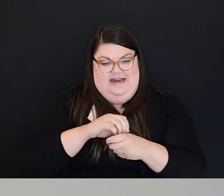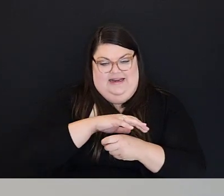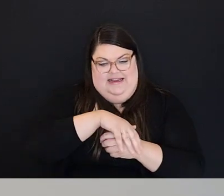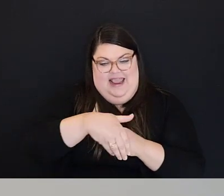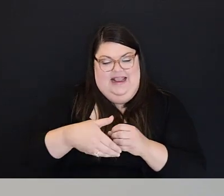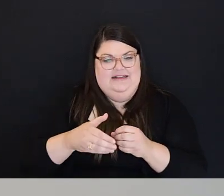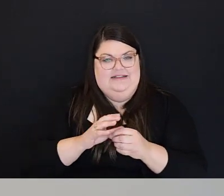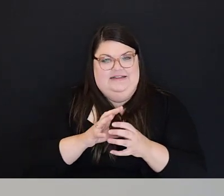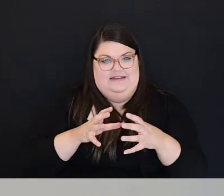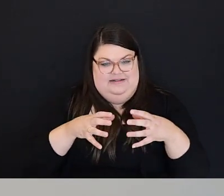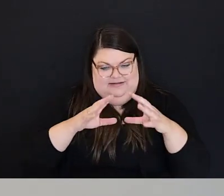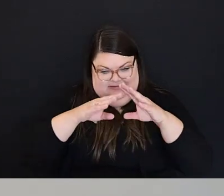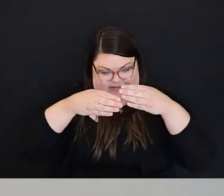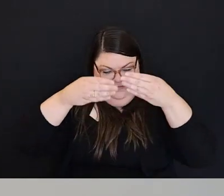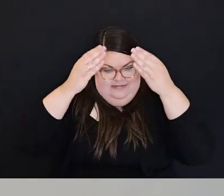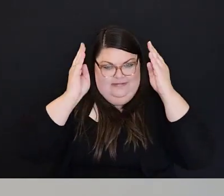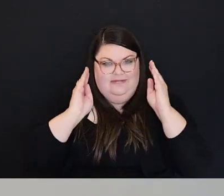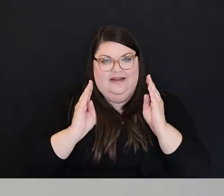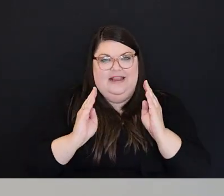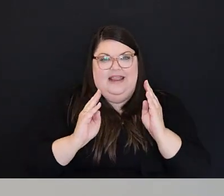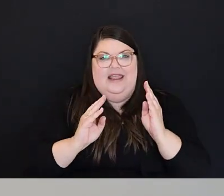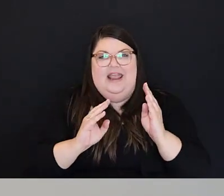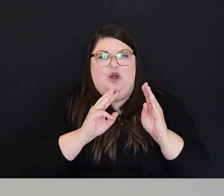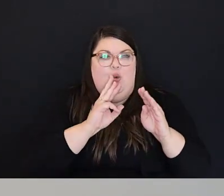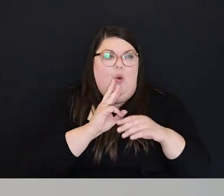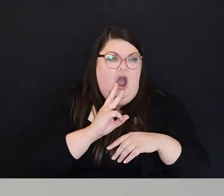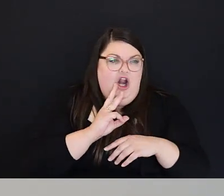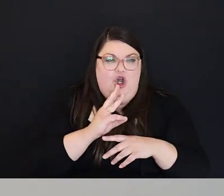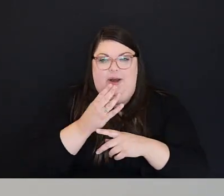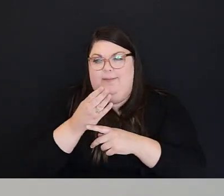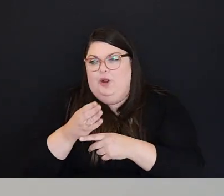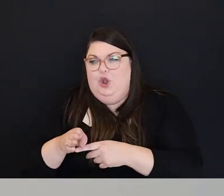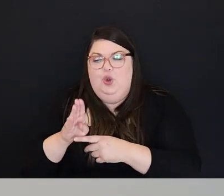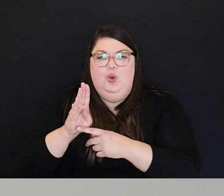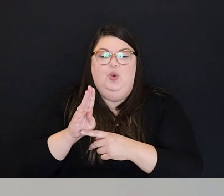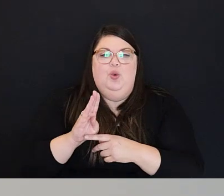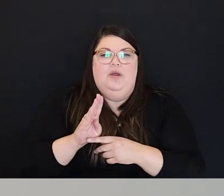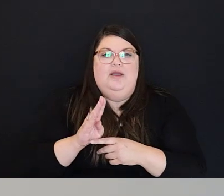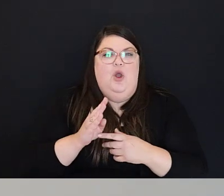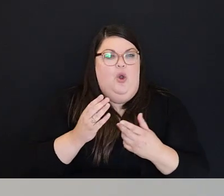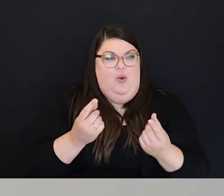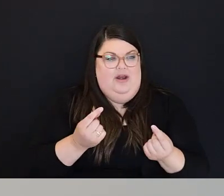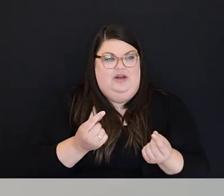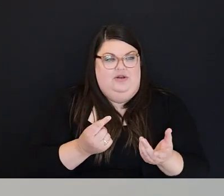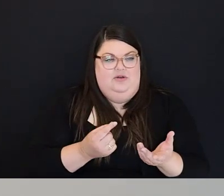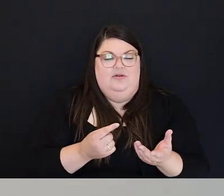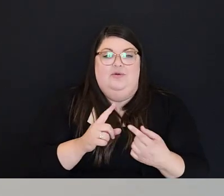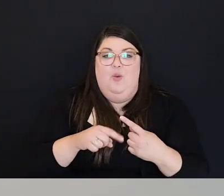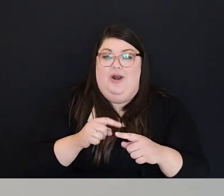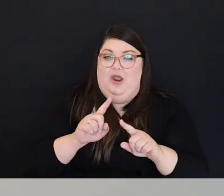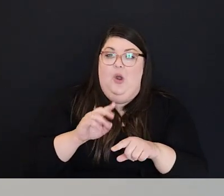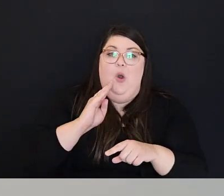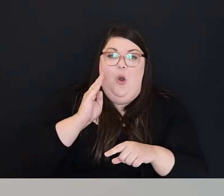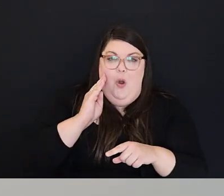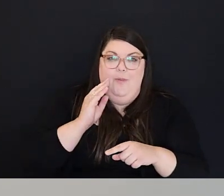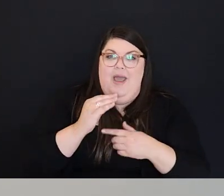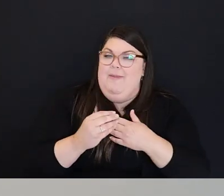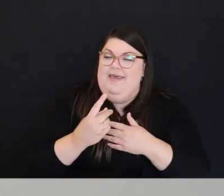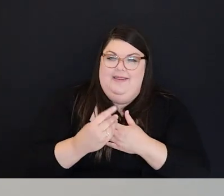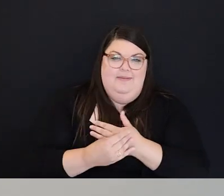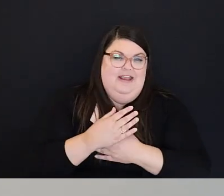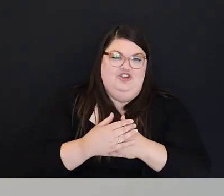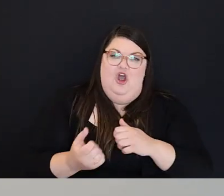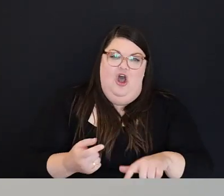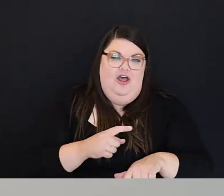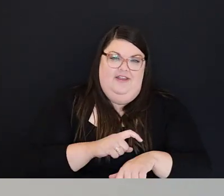being encased in that wateriness, what that wateriness can do. Like every time I'm home in Barbados, I'm at the beach all the